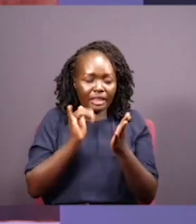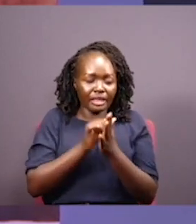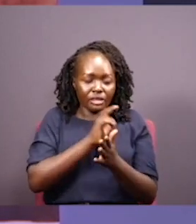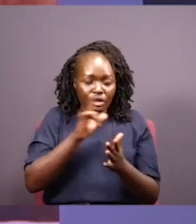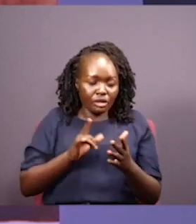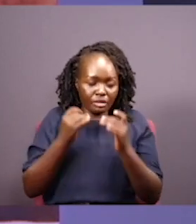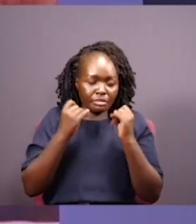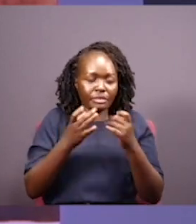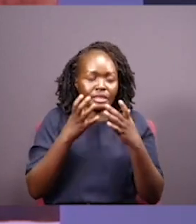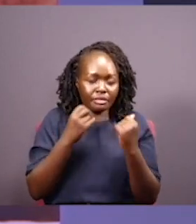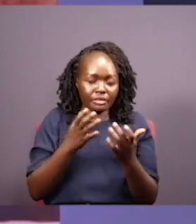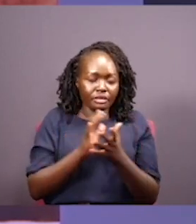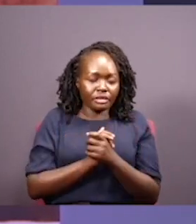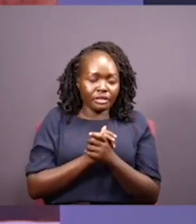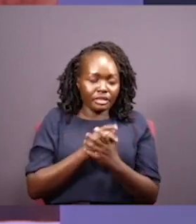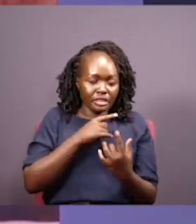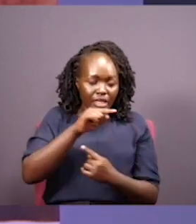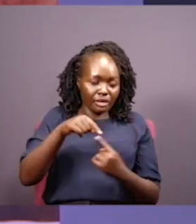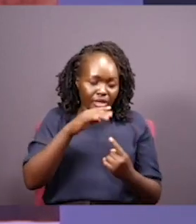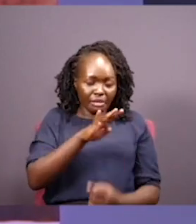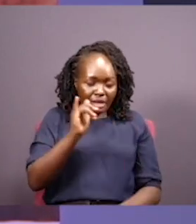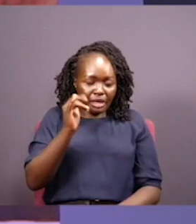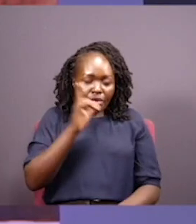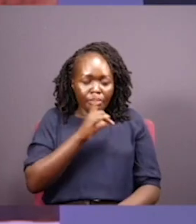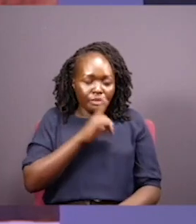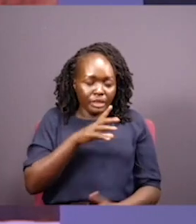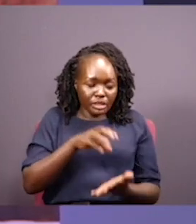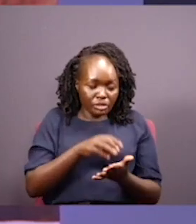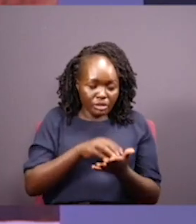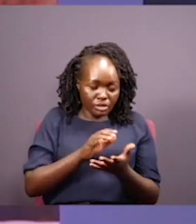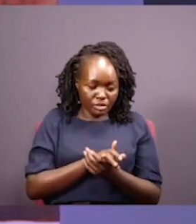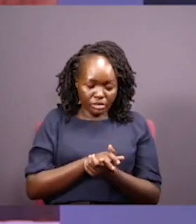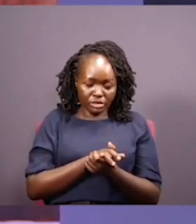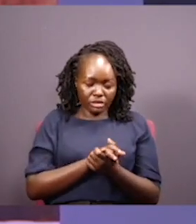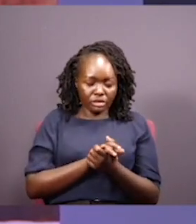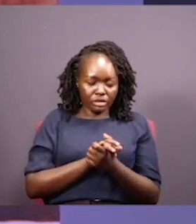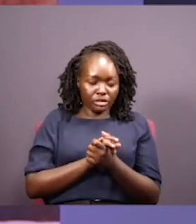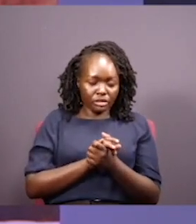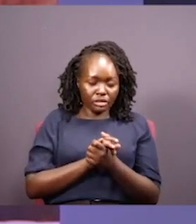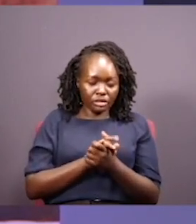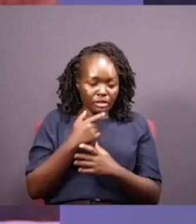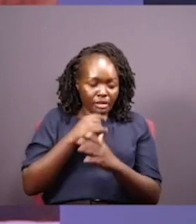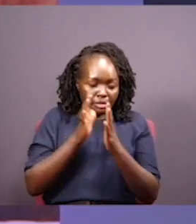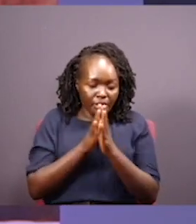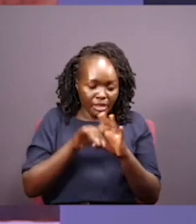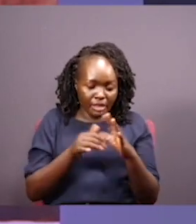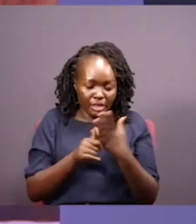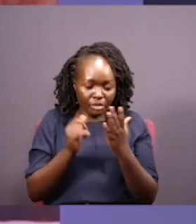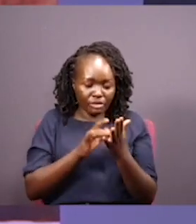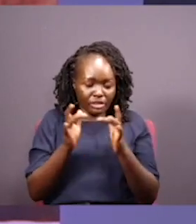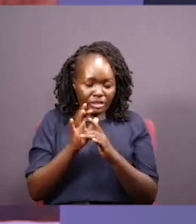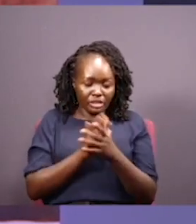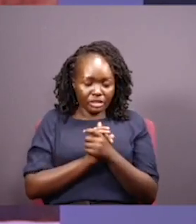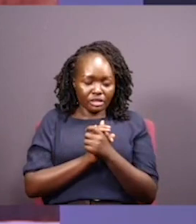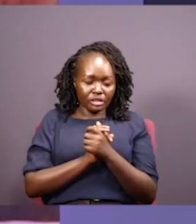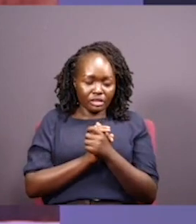are surrounded by some hostile situations, mighty Father. I pray in the name of Jesus that, Lord